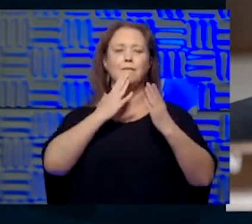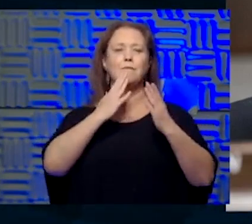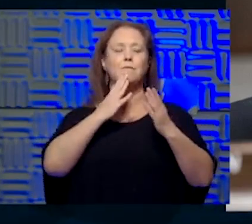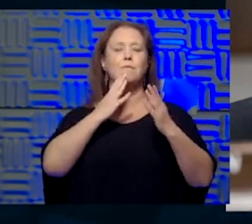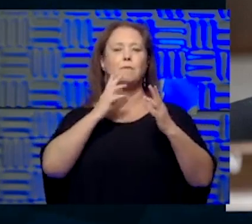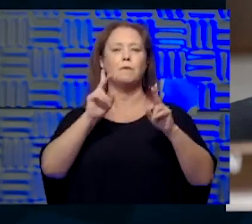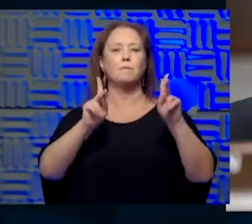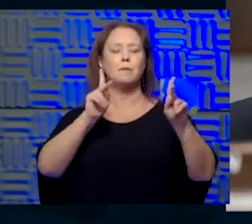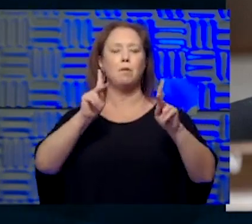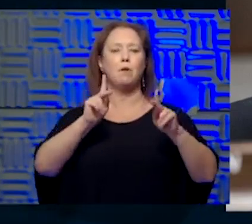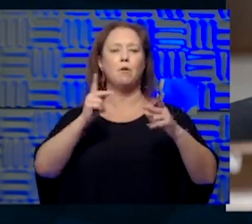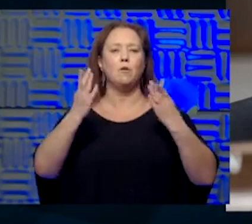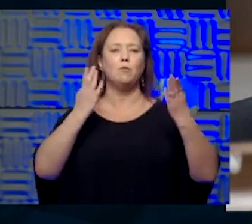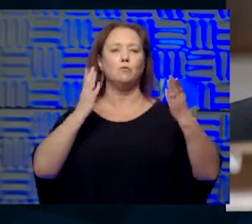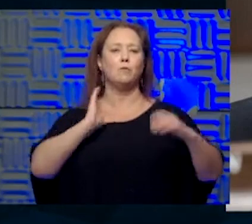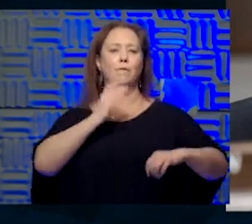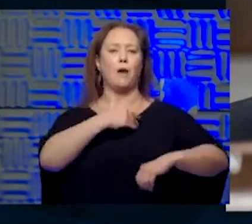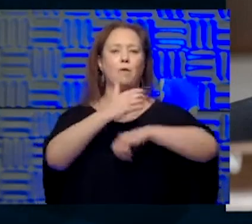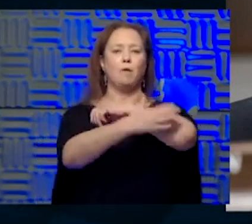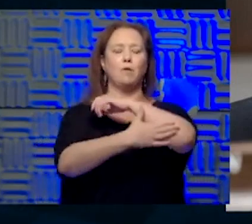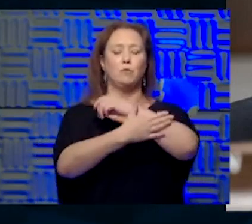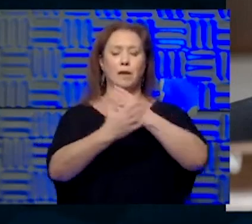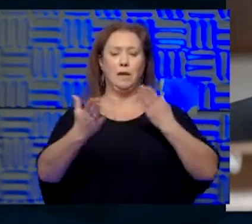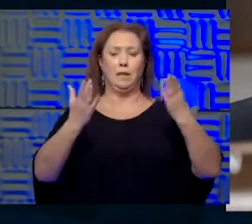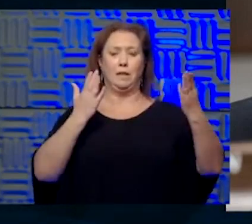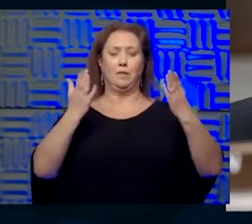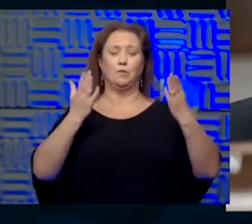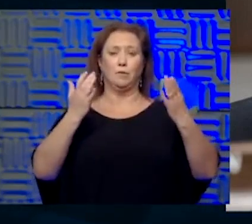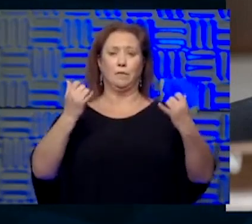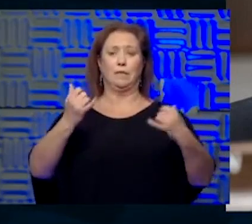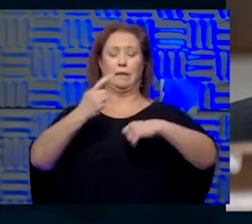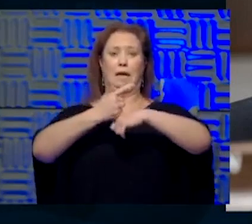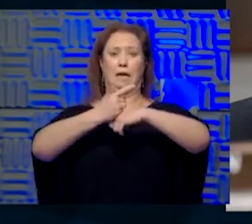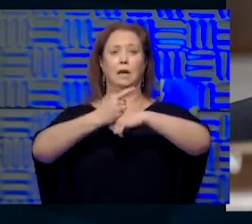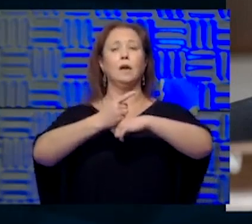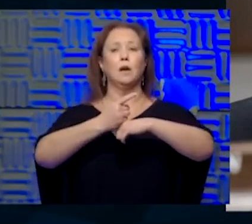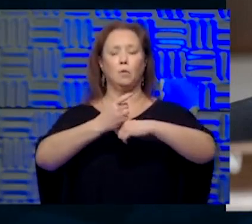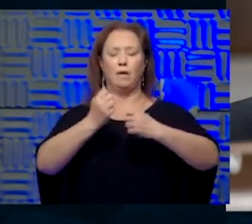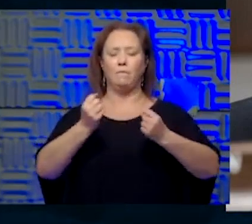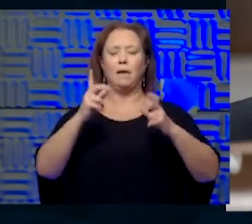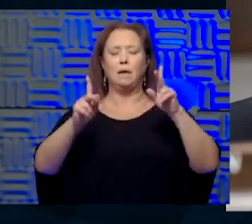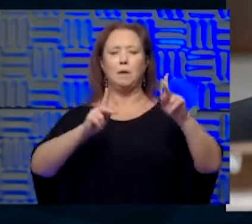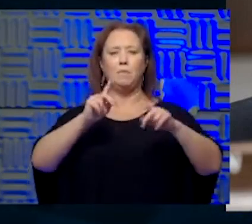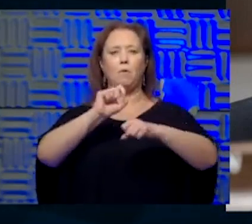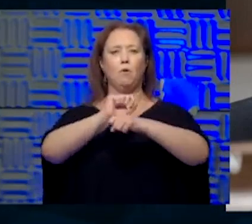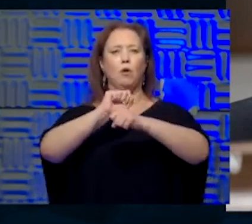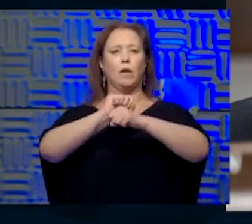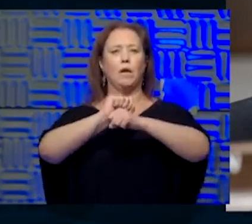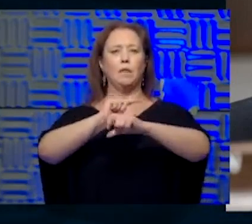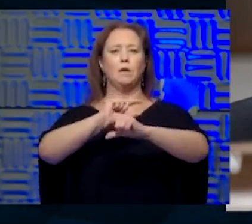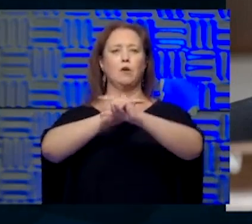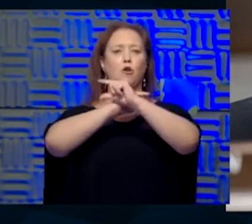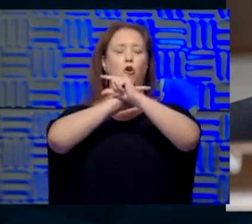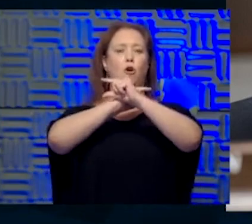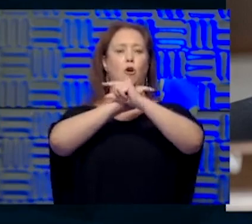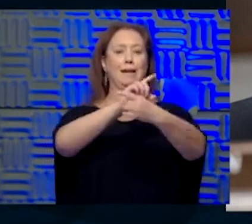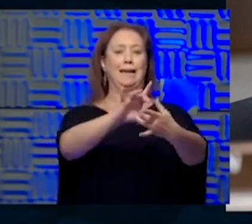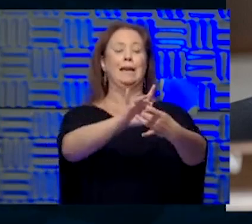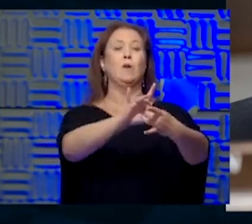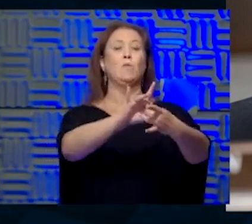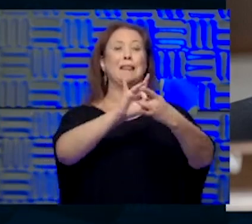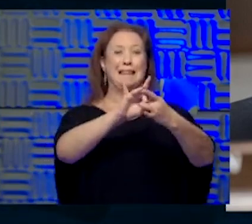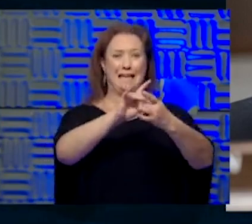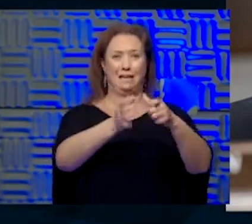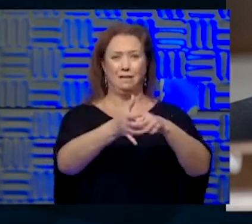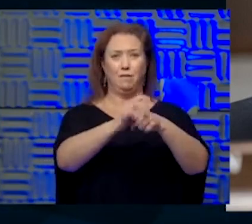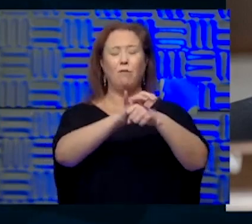who are serving today. We have lots of individuals serving, particularly in the Guard today, specifically related to